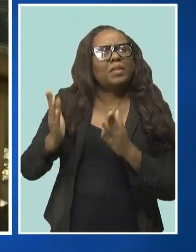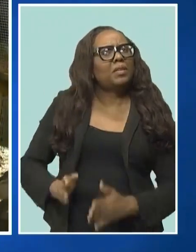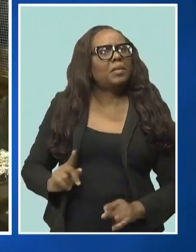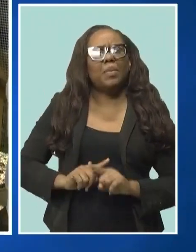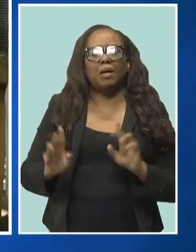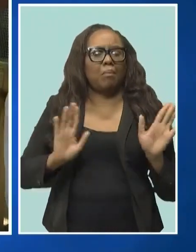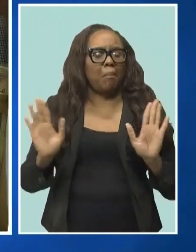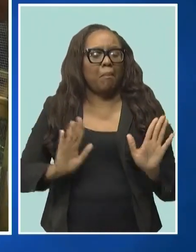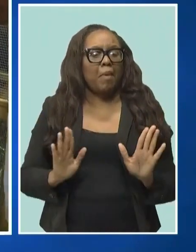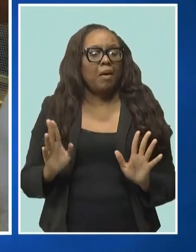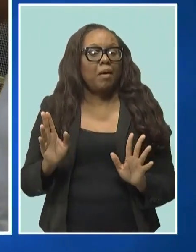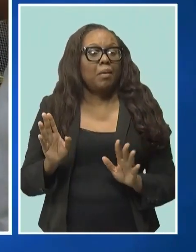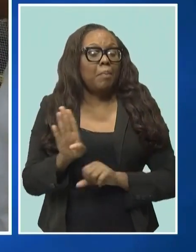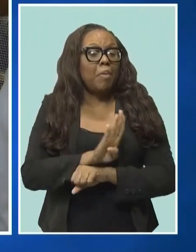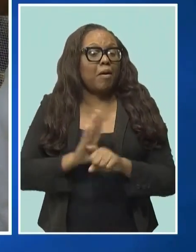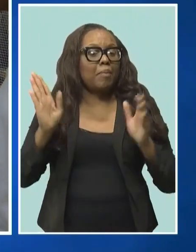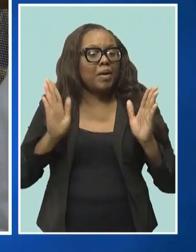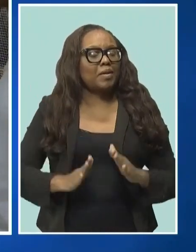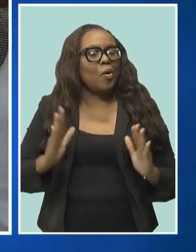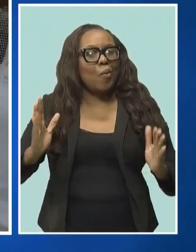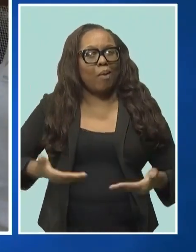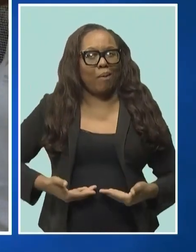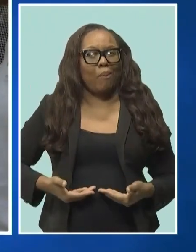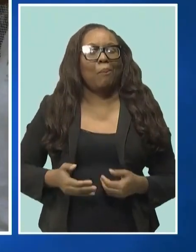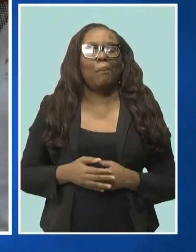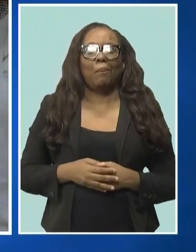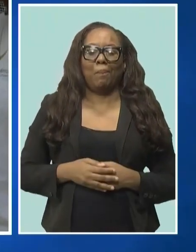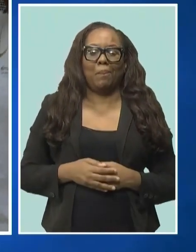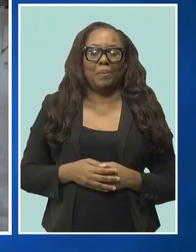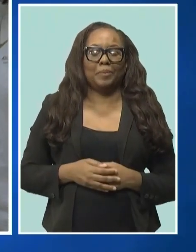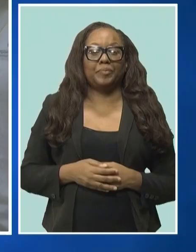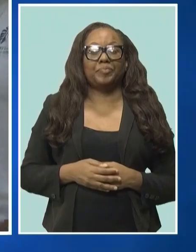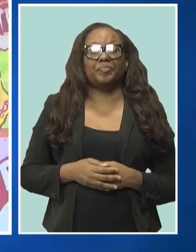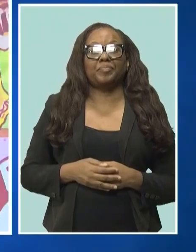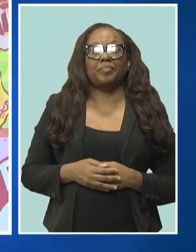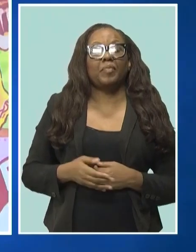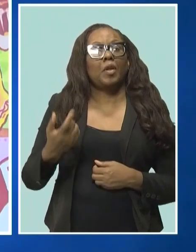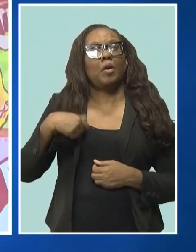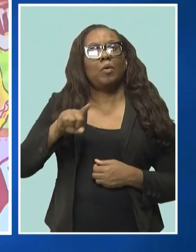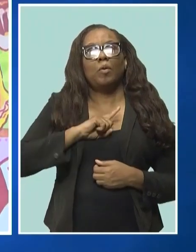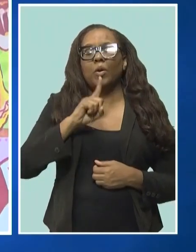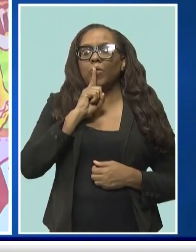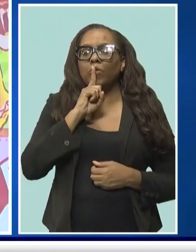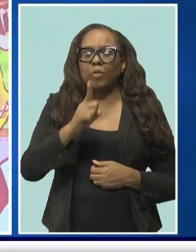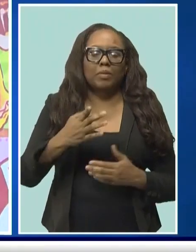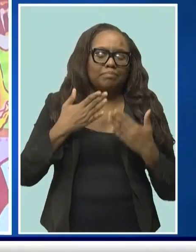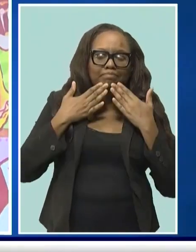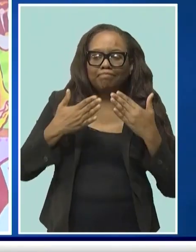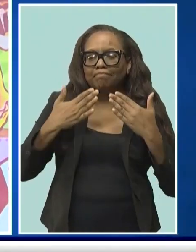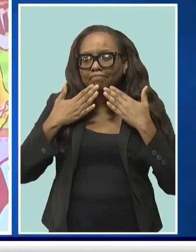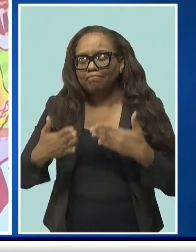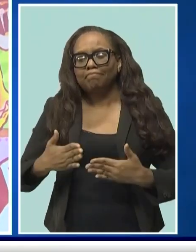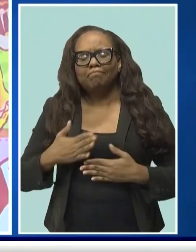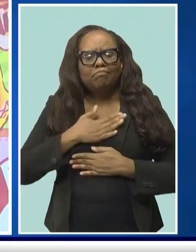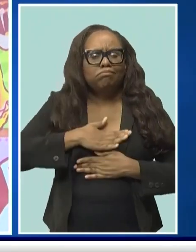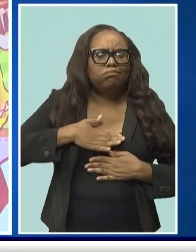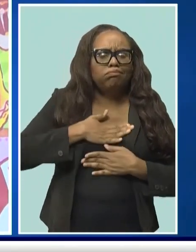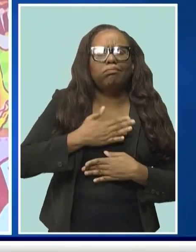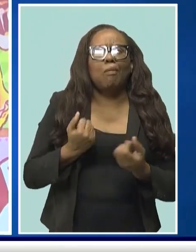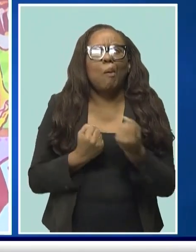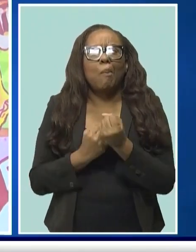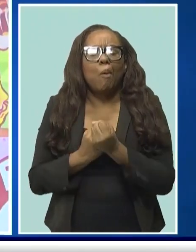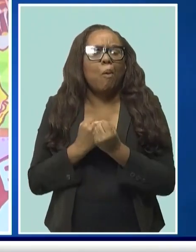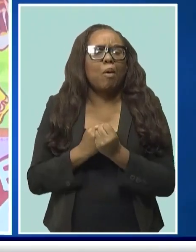welcomed. We always appreciate the support that the local community in particular gives to